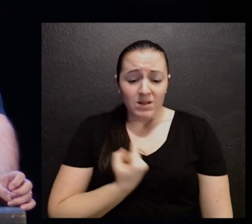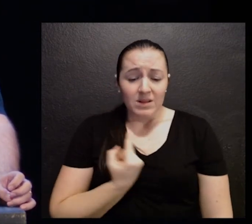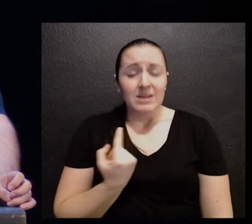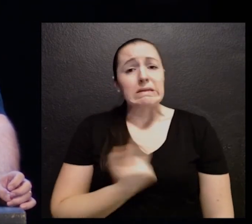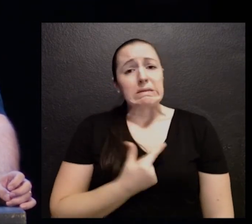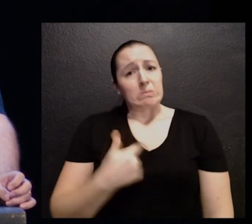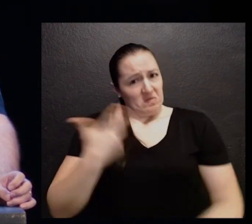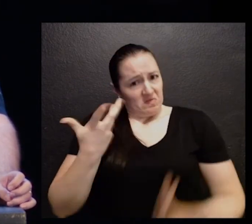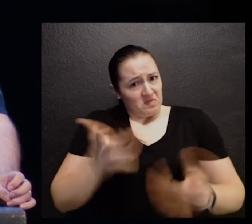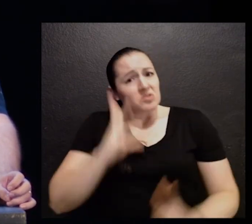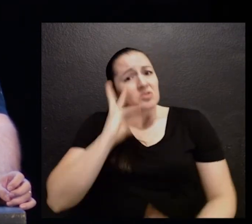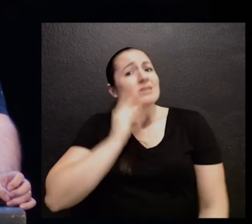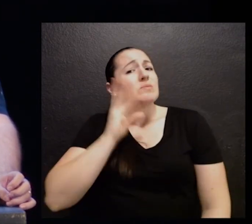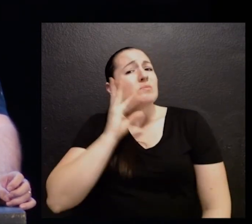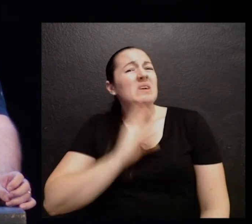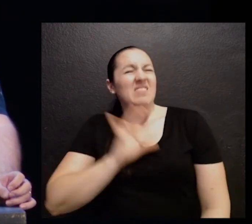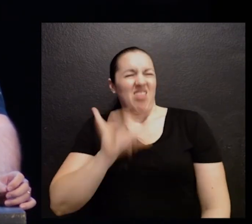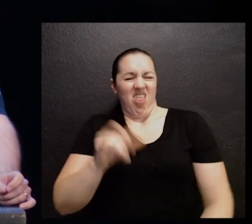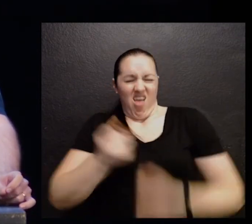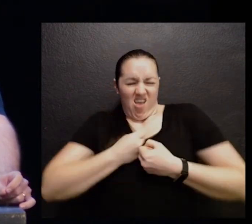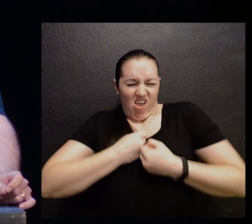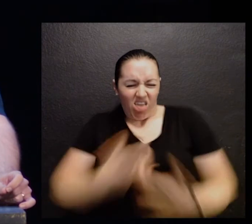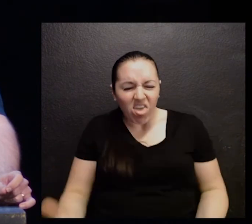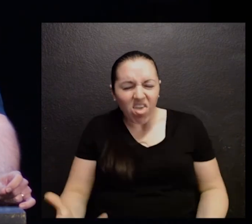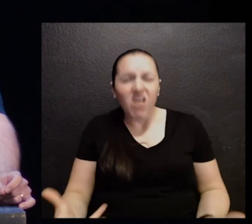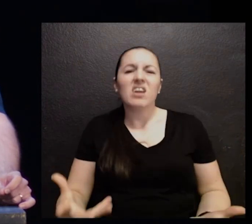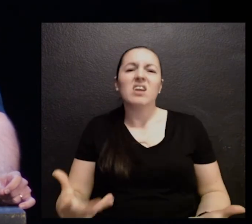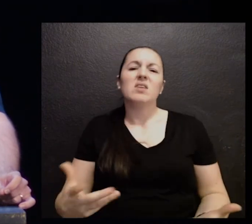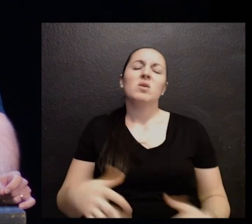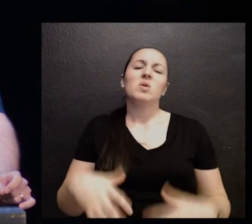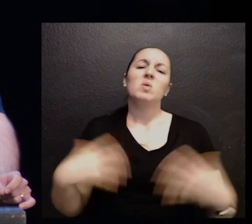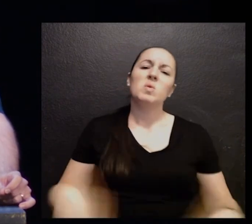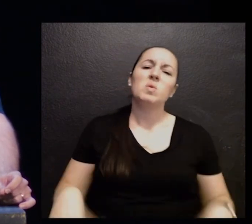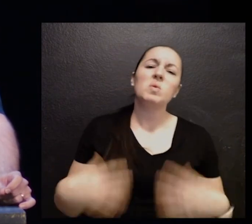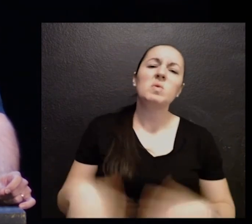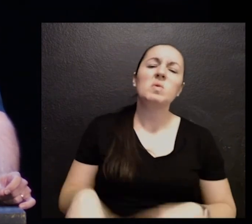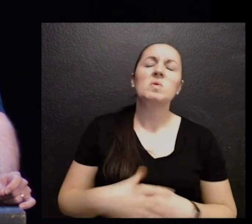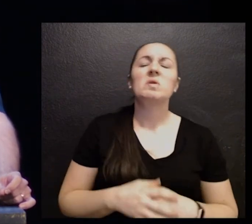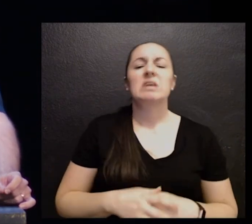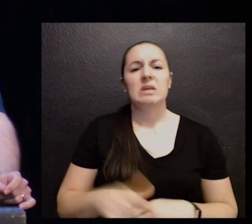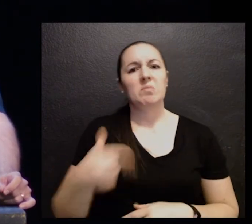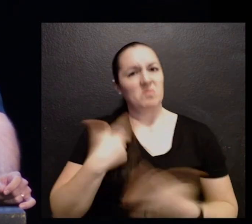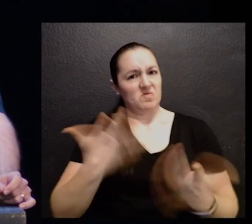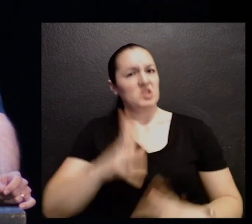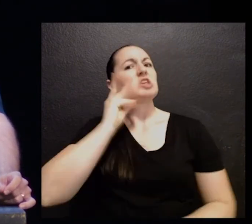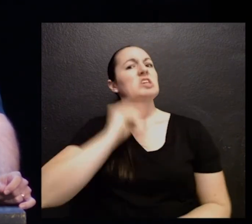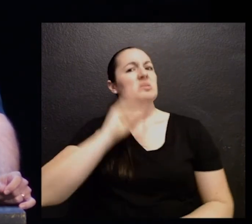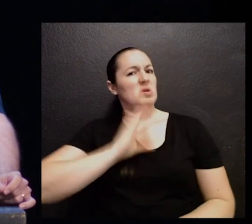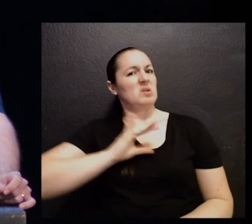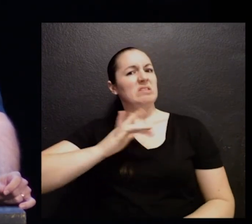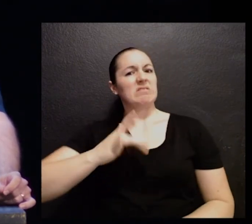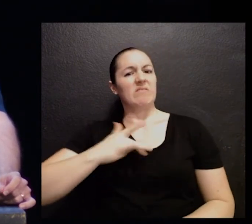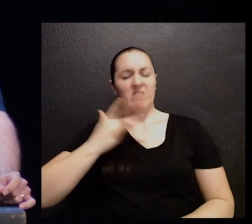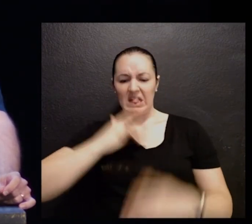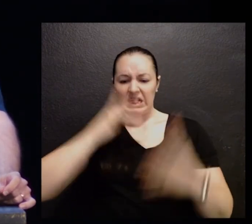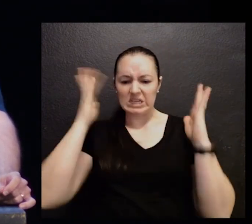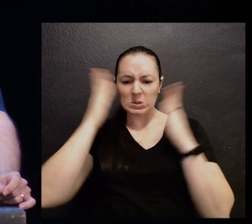experienced the exhaustion and the fatigue. I've experienced darkness.